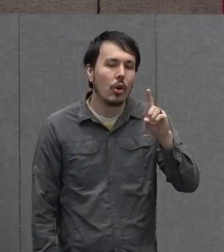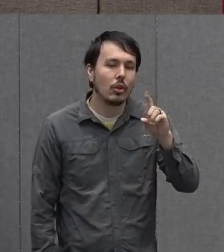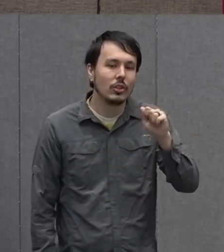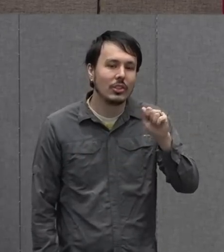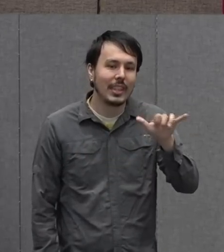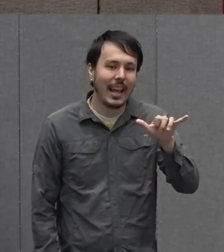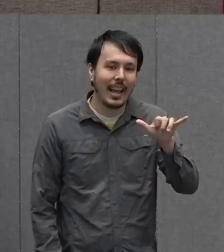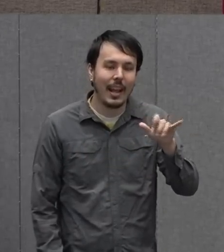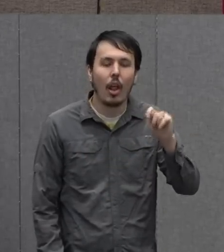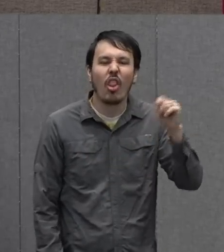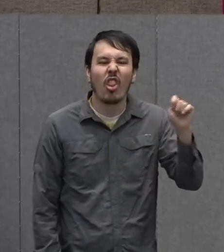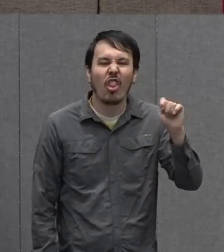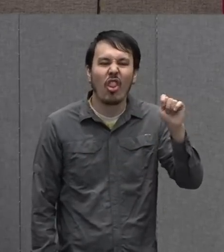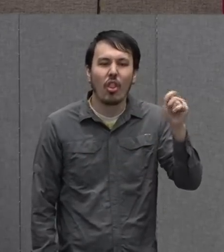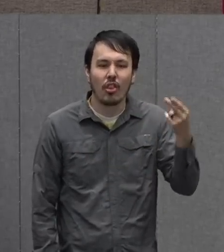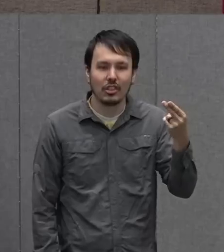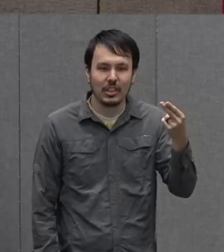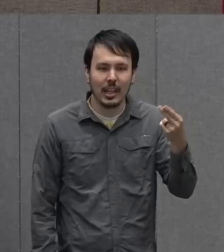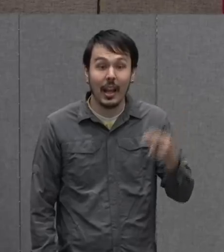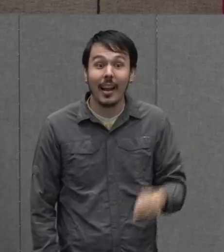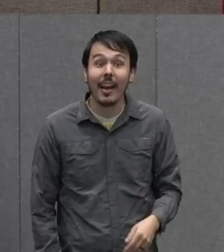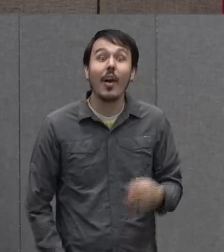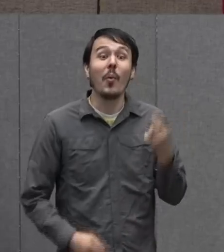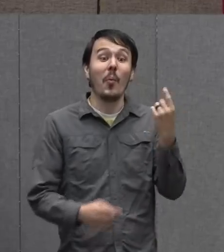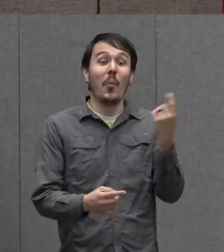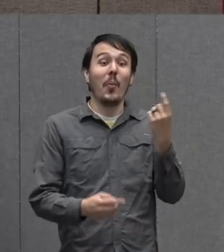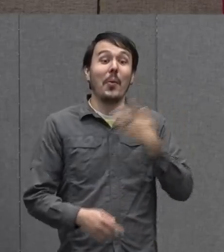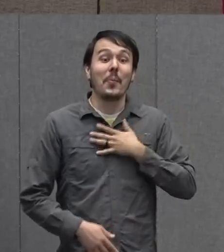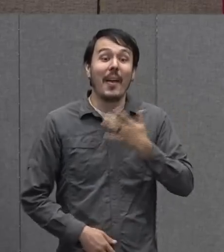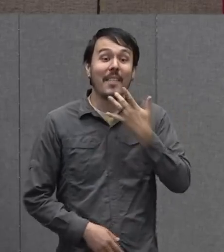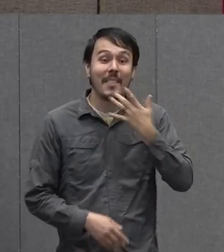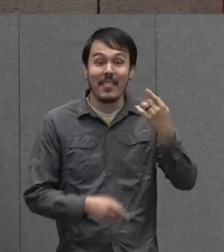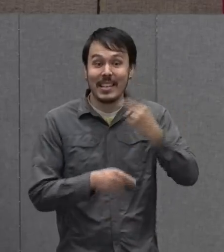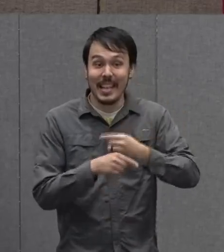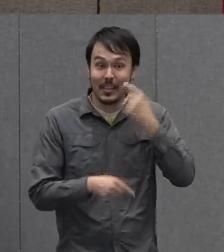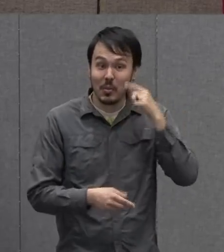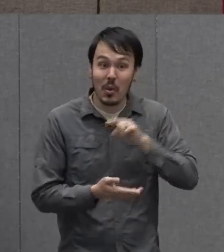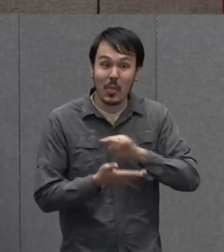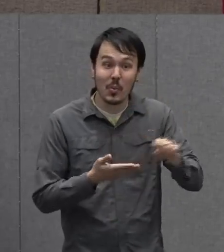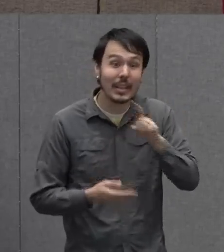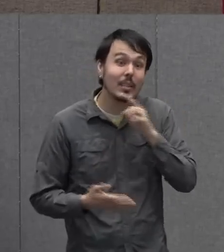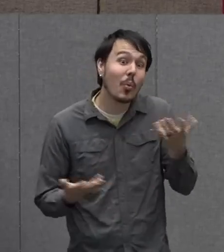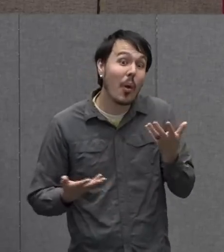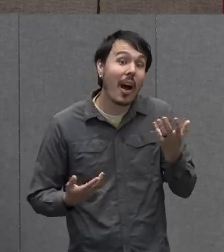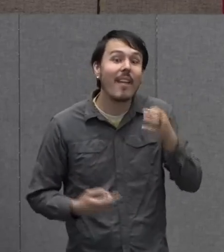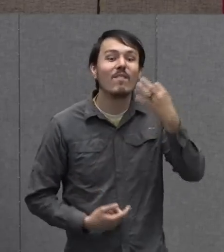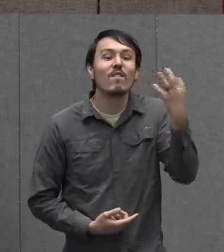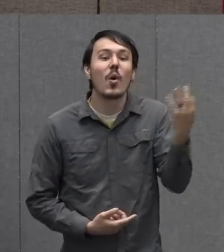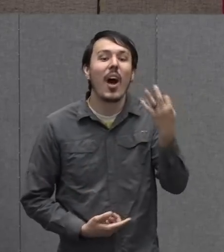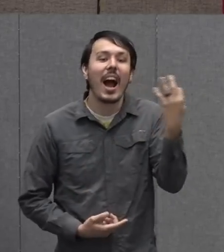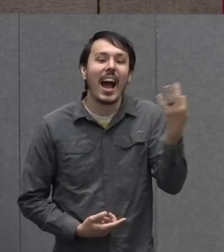One of my favorite days of the week is Friday. What does that begin with?